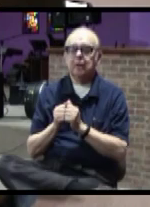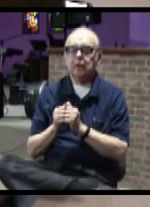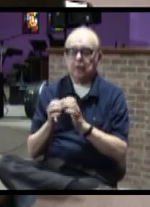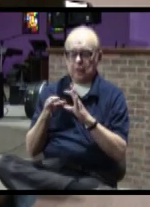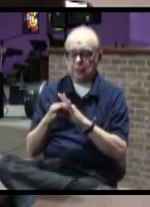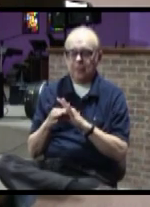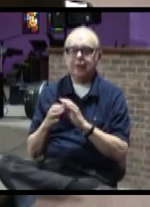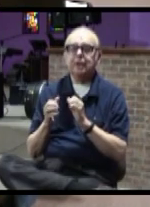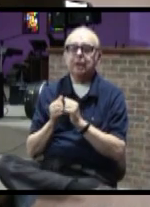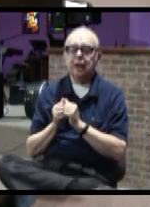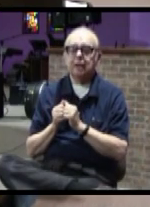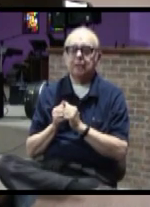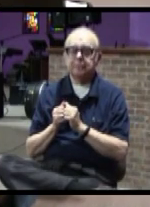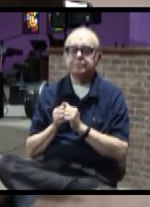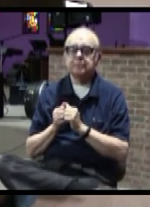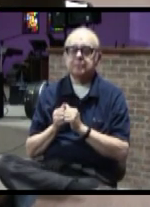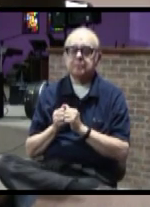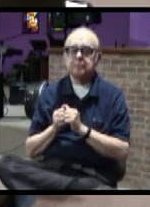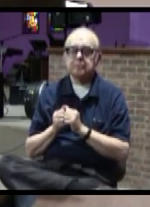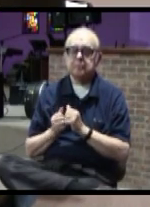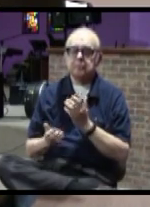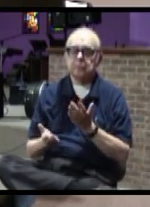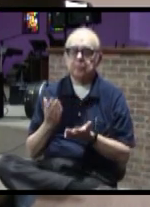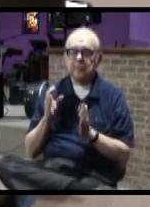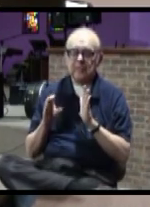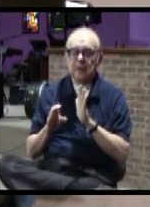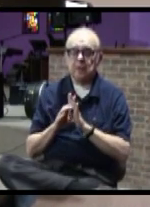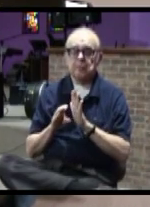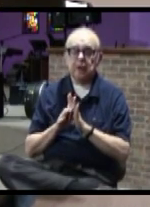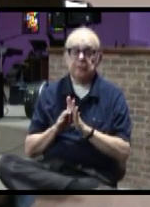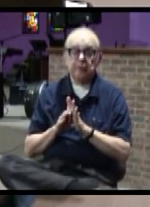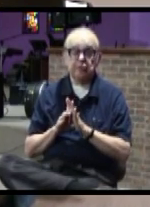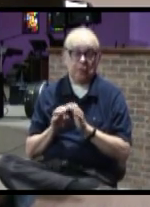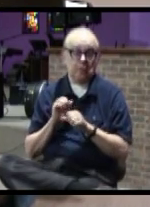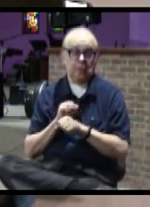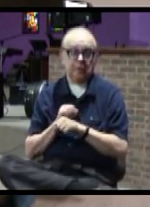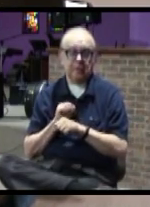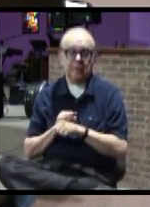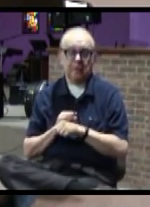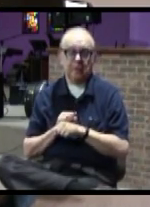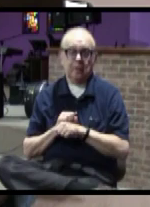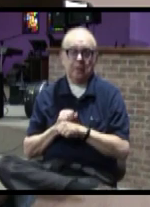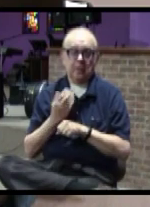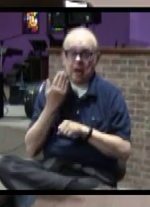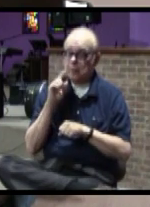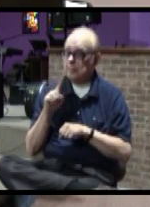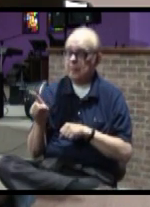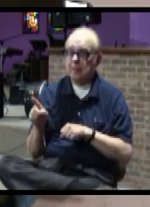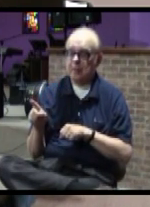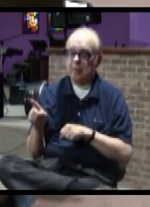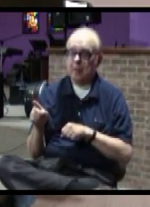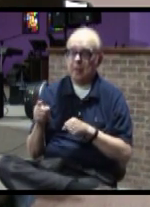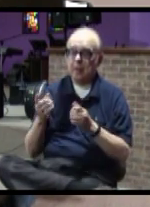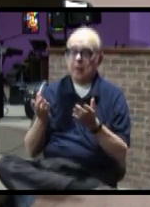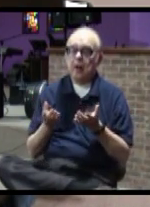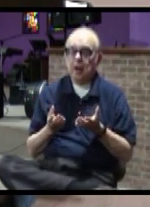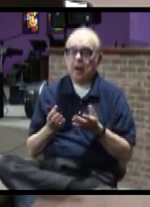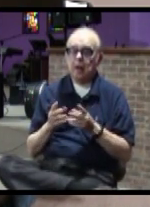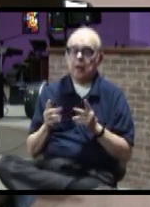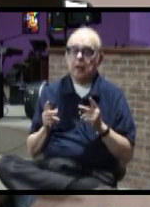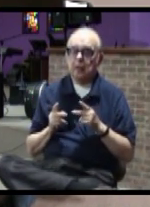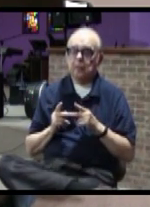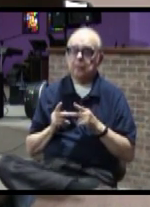about us to work together, to join together, to make this picture work. Because I don't know about